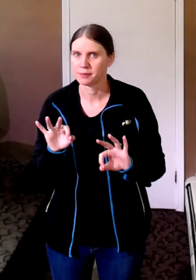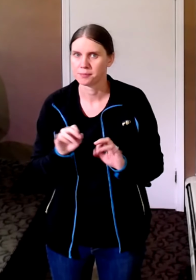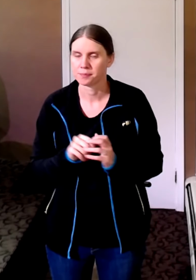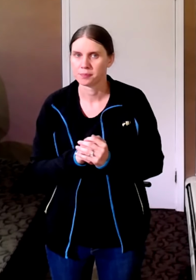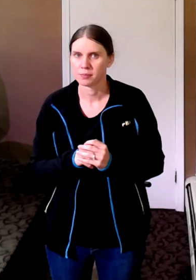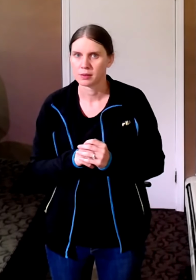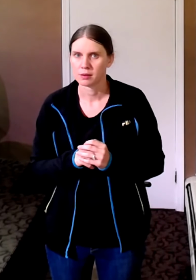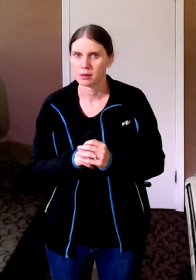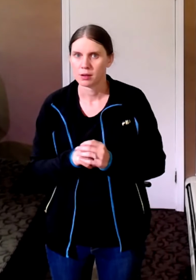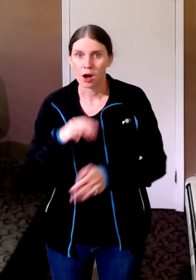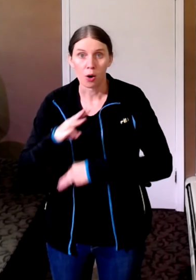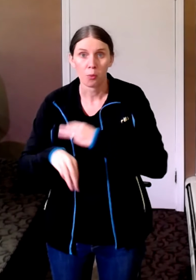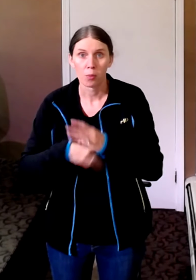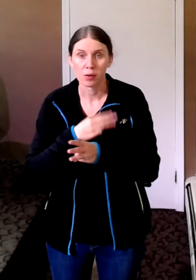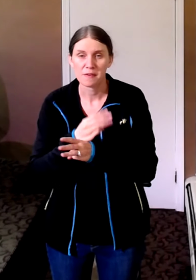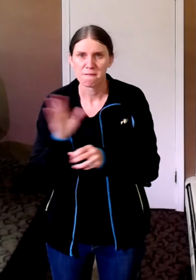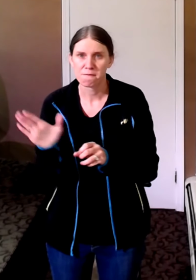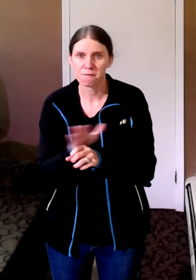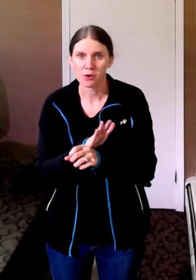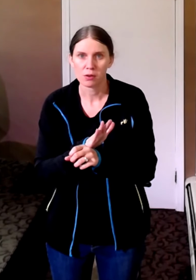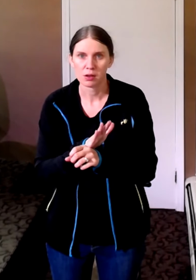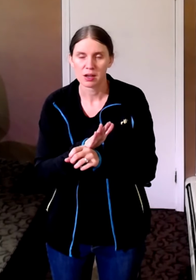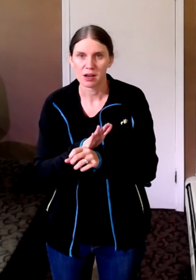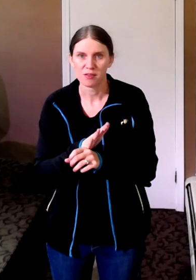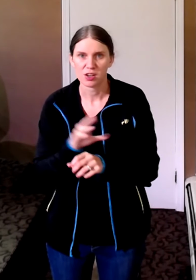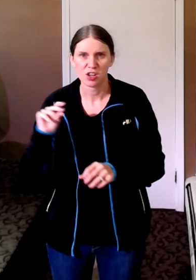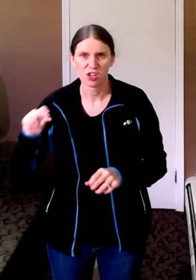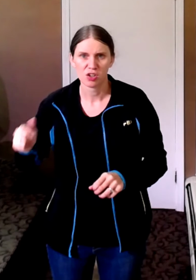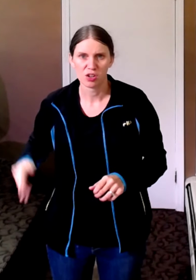In a world filled with wolves,